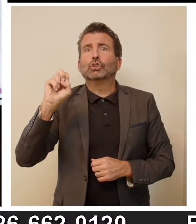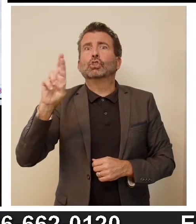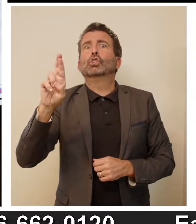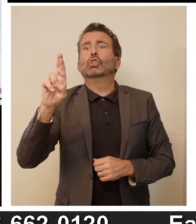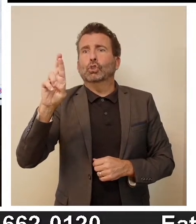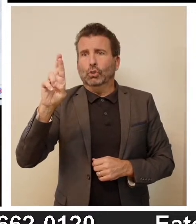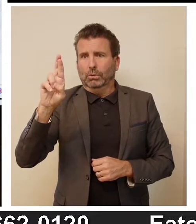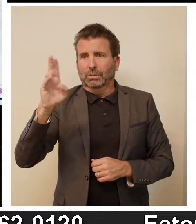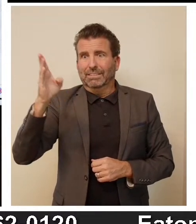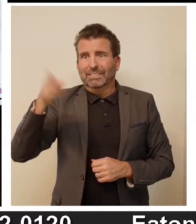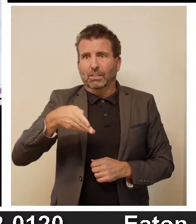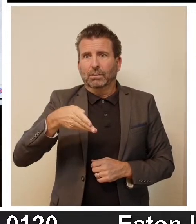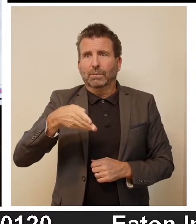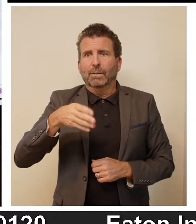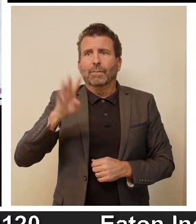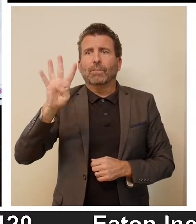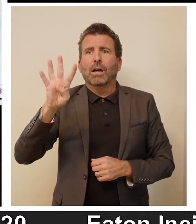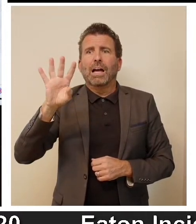www.fema.gov/disaster/4856.